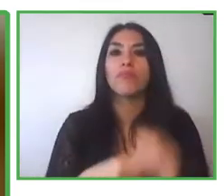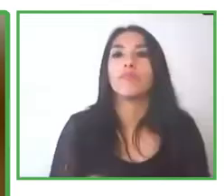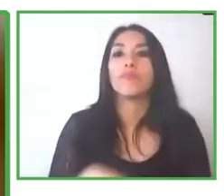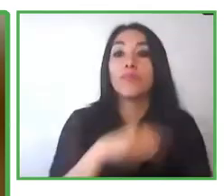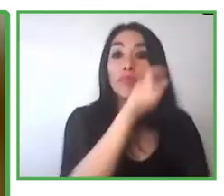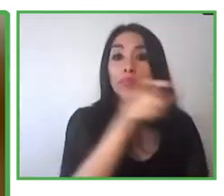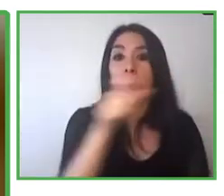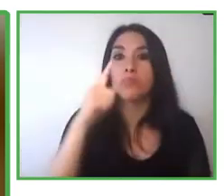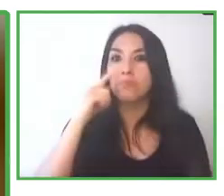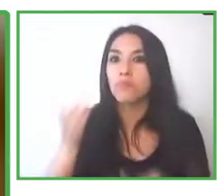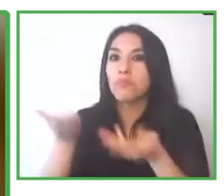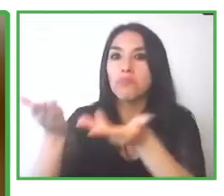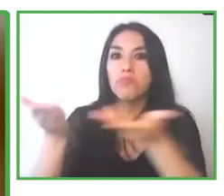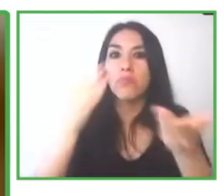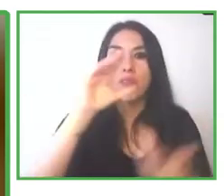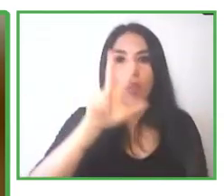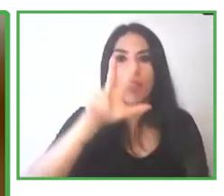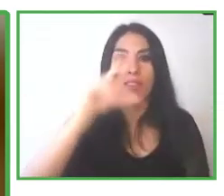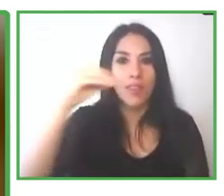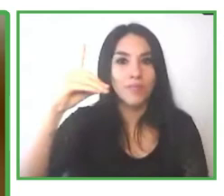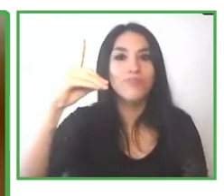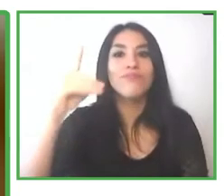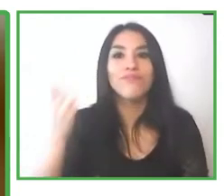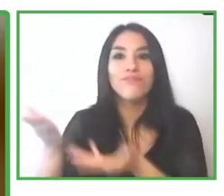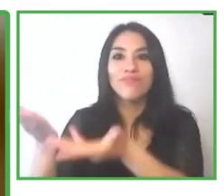of parameters of sizes.